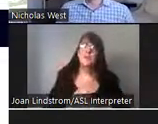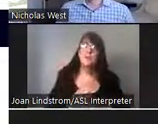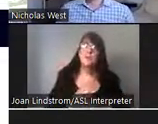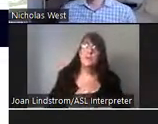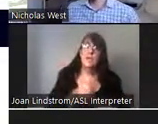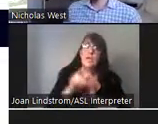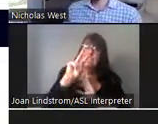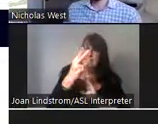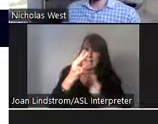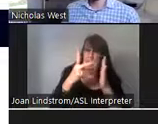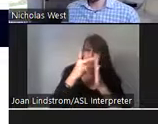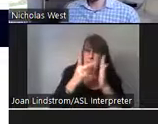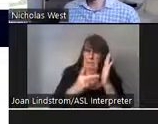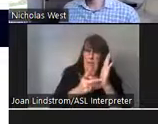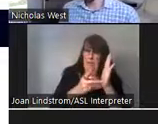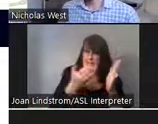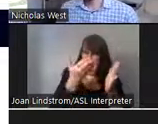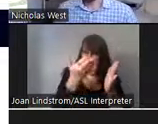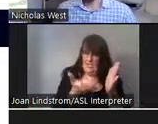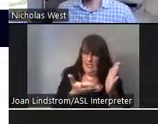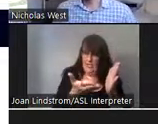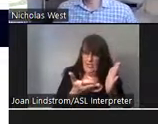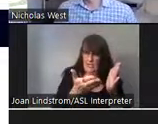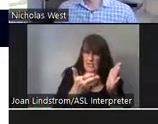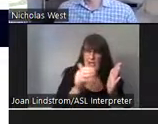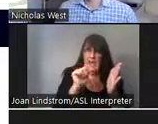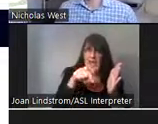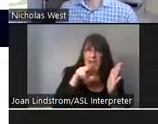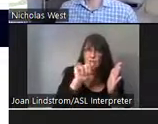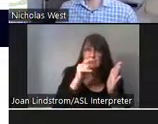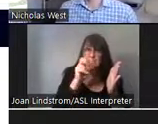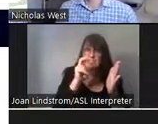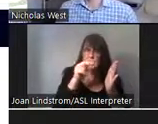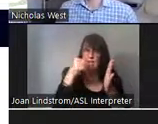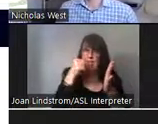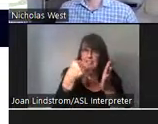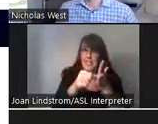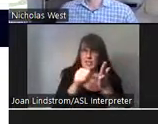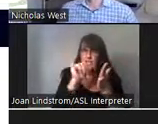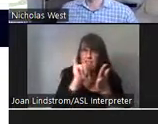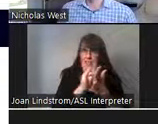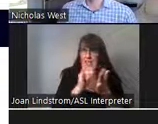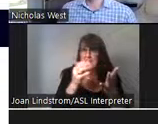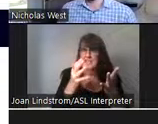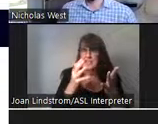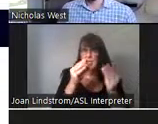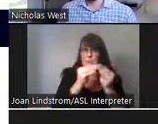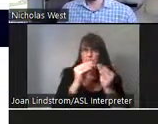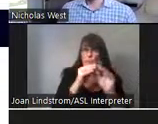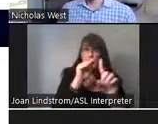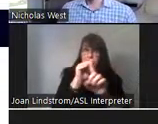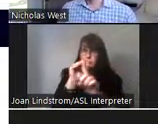The second policy that's outlined on the slide is the acquisition letter. This is one where it was more of a call for